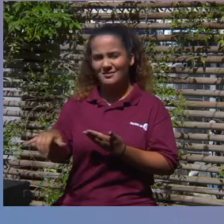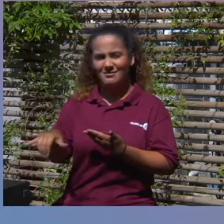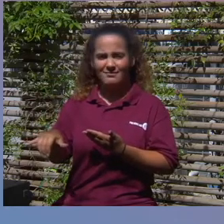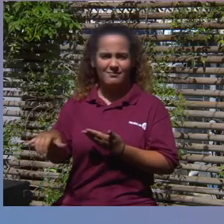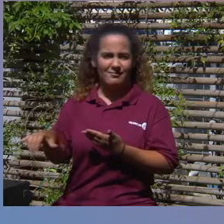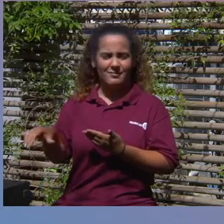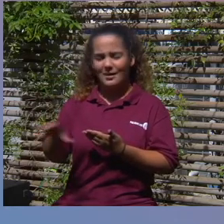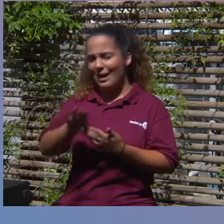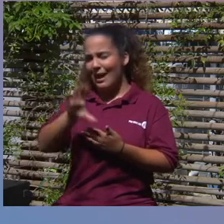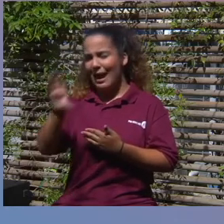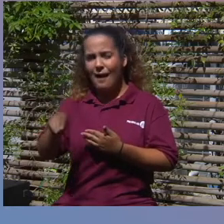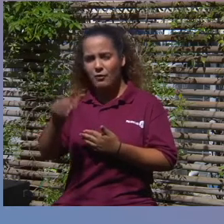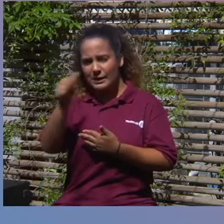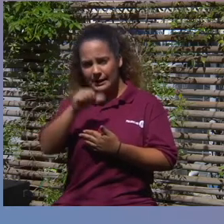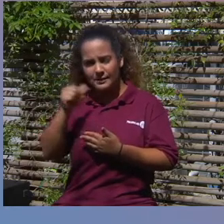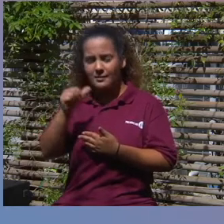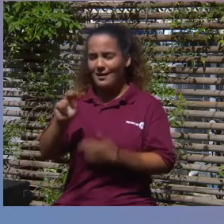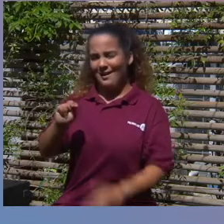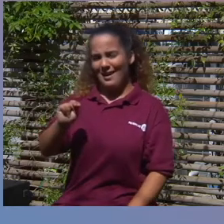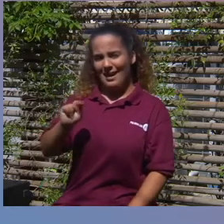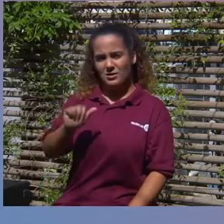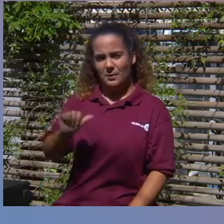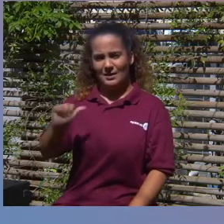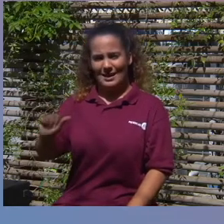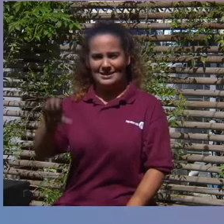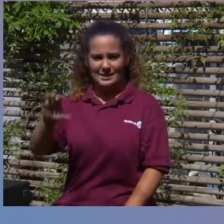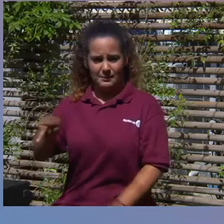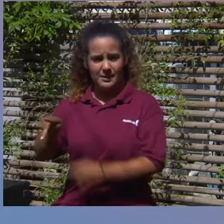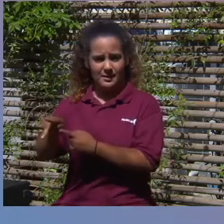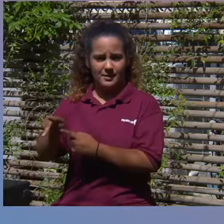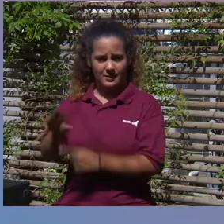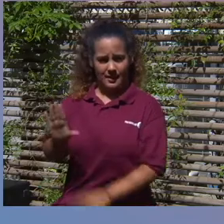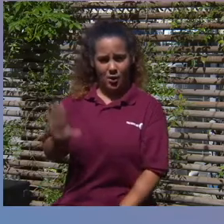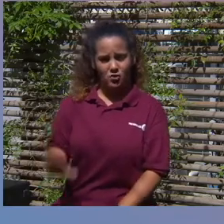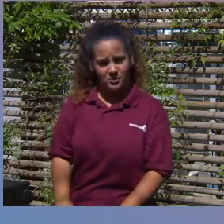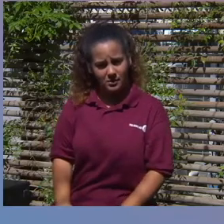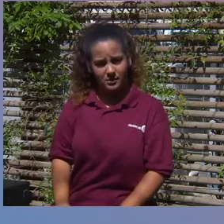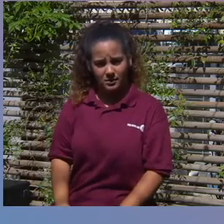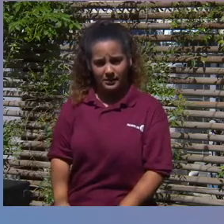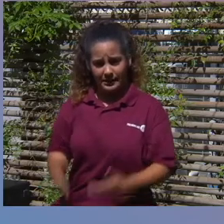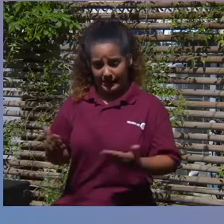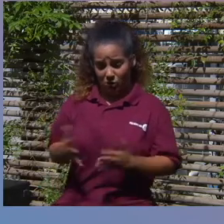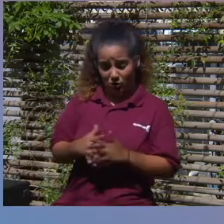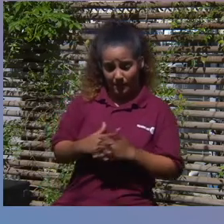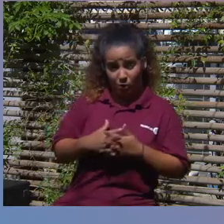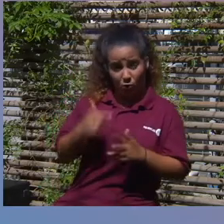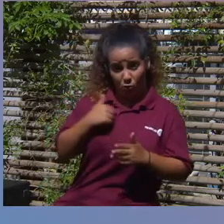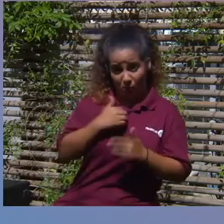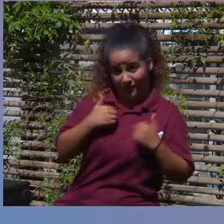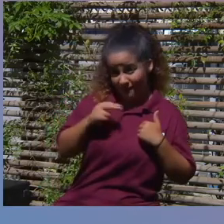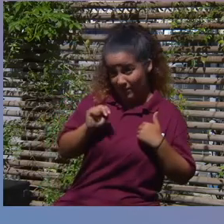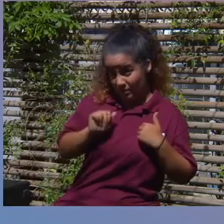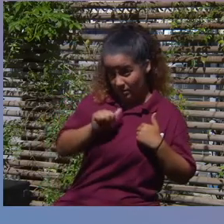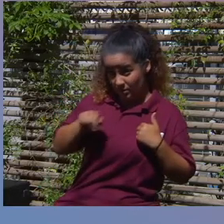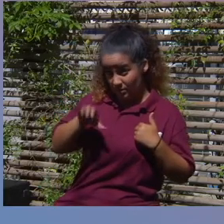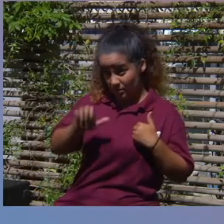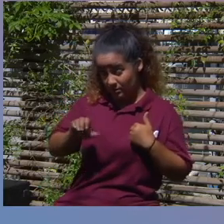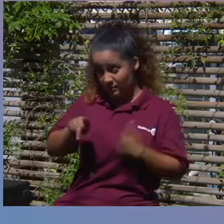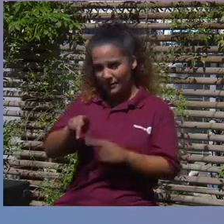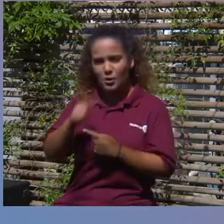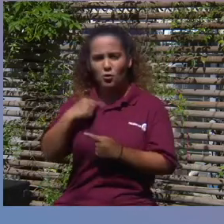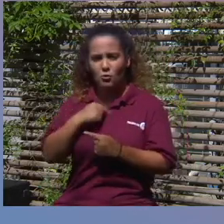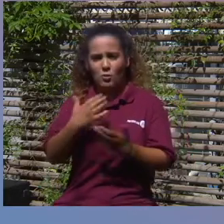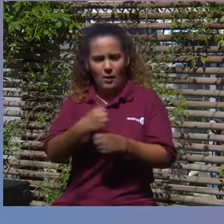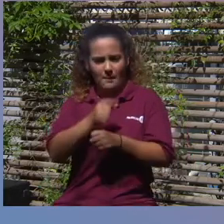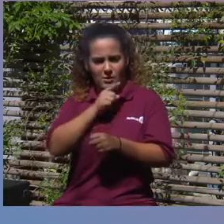want to call it the African NAACP here in America, where they keep their culture pure, where